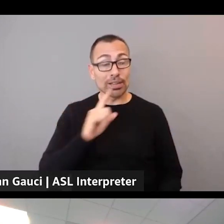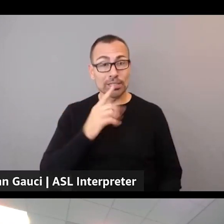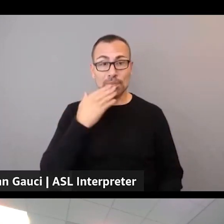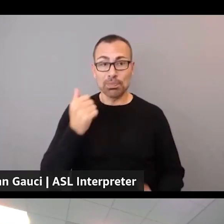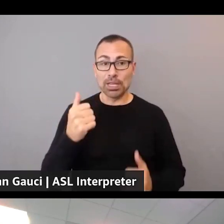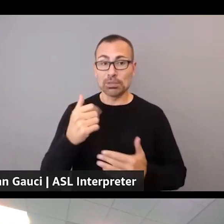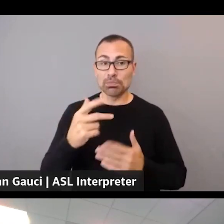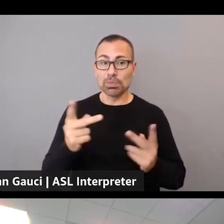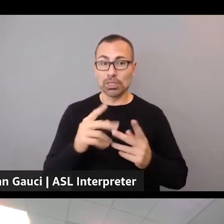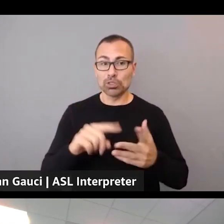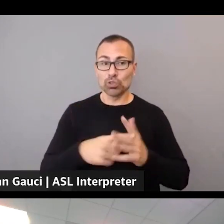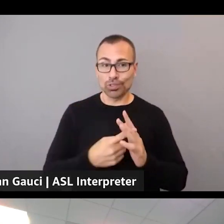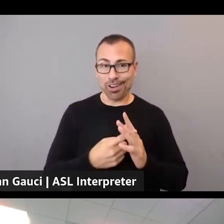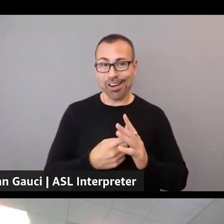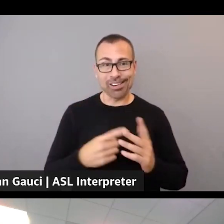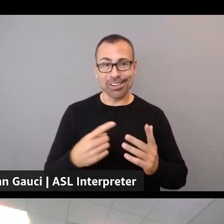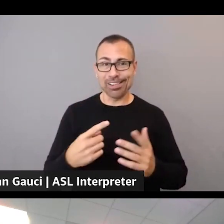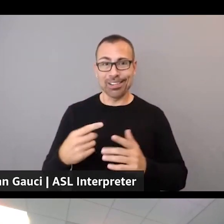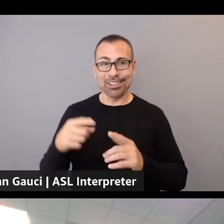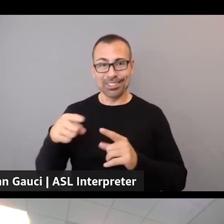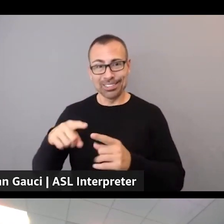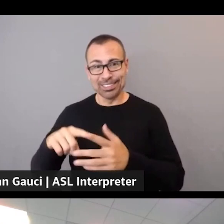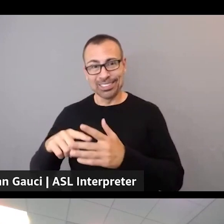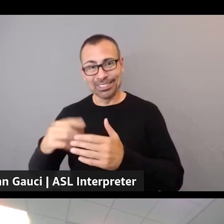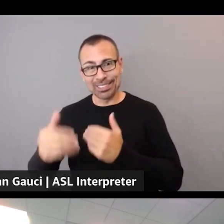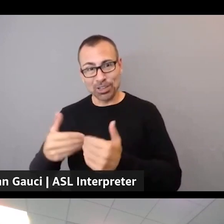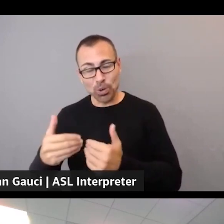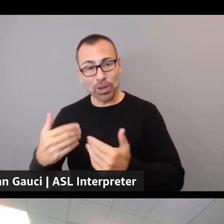SageMaker to customize them and build them.